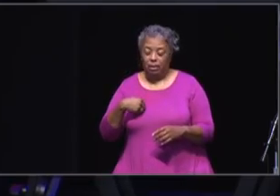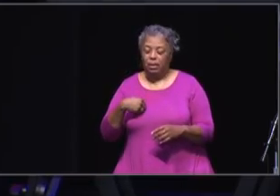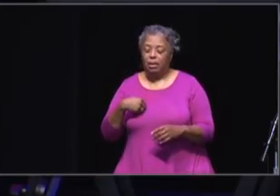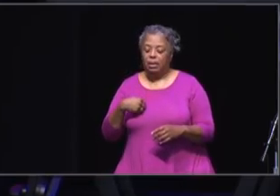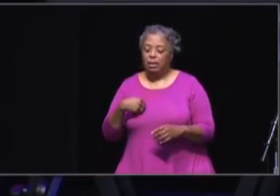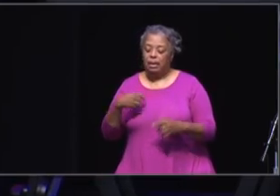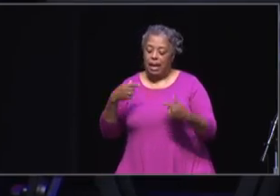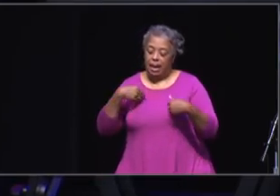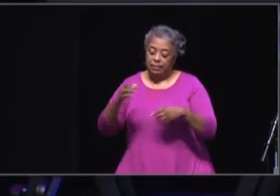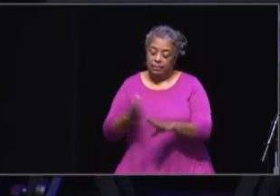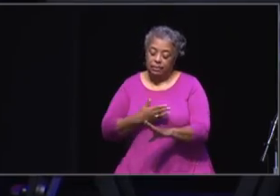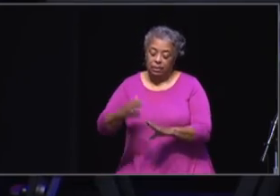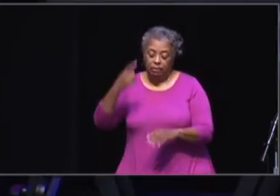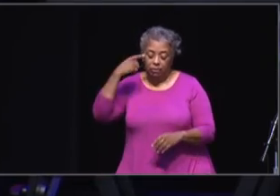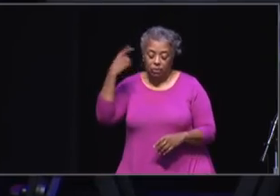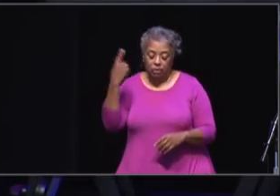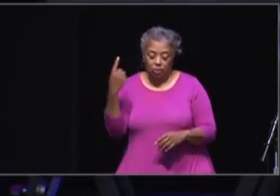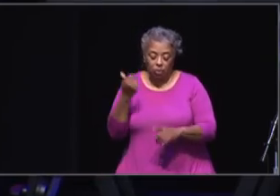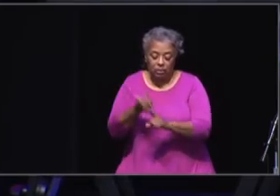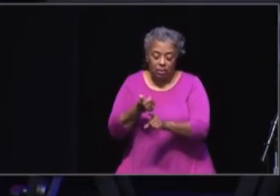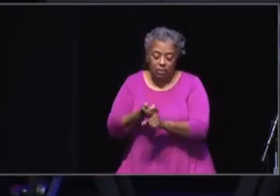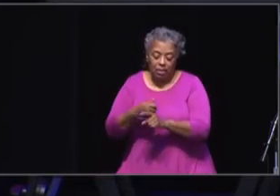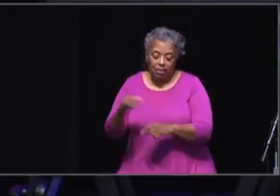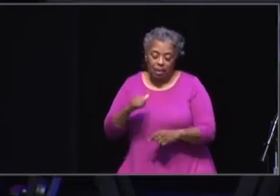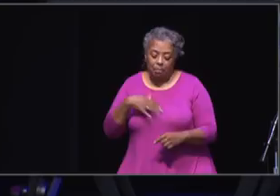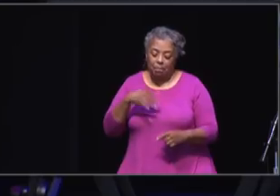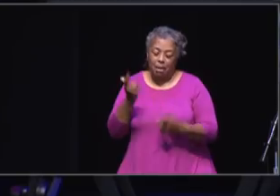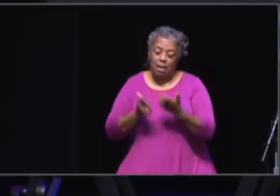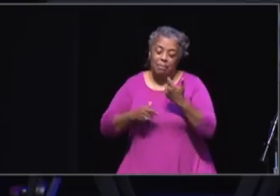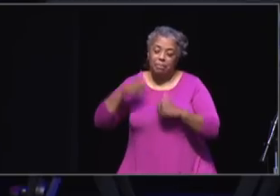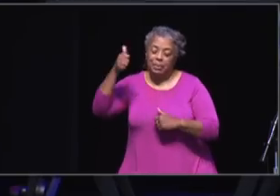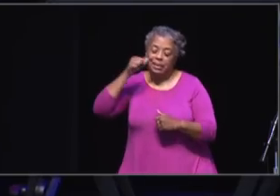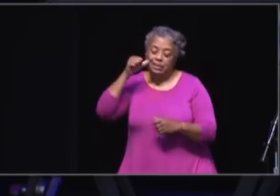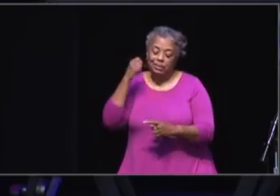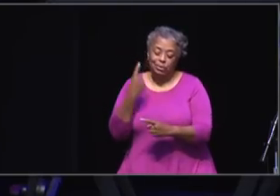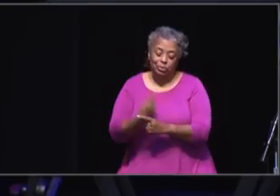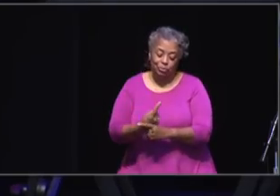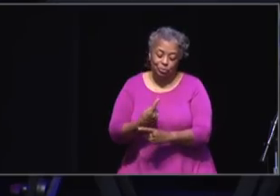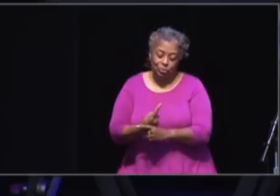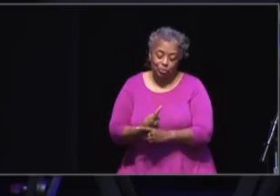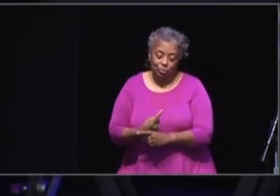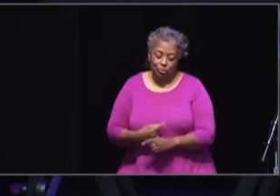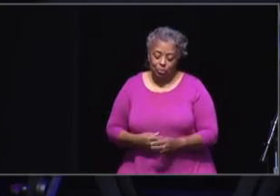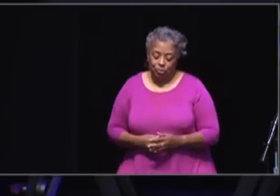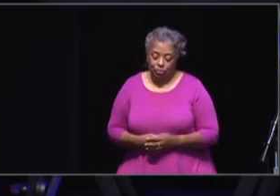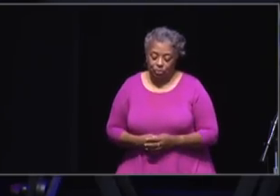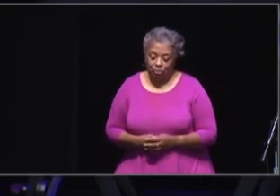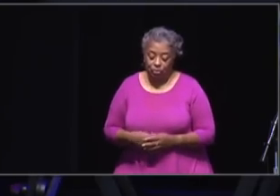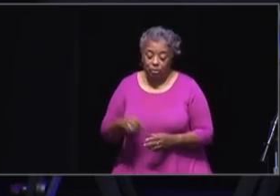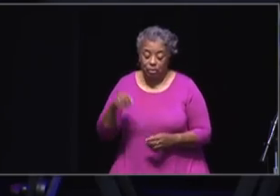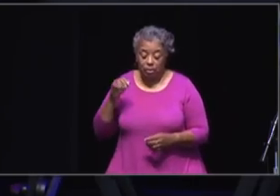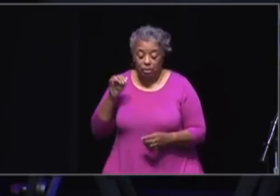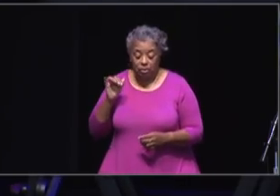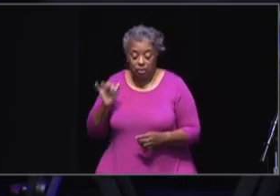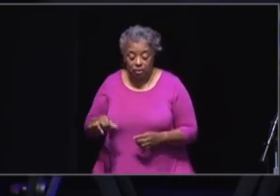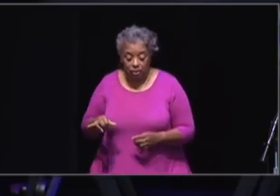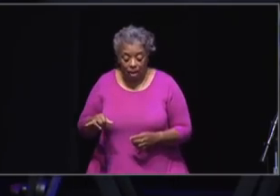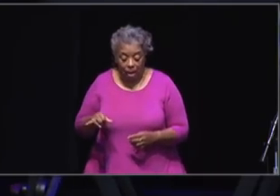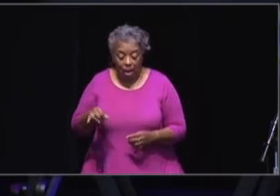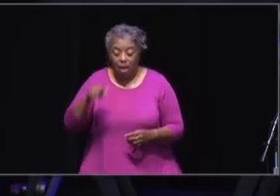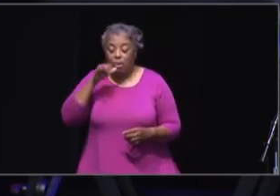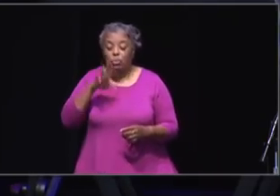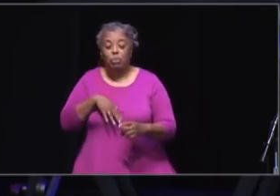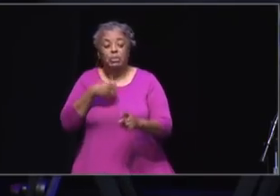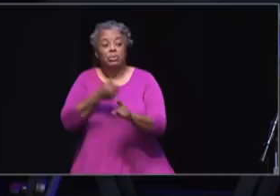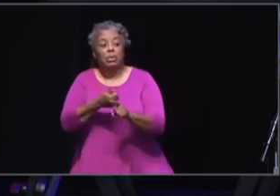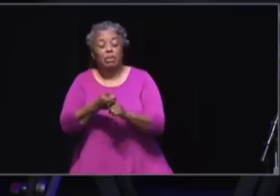someone that I felt was my big sister. She was on the